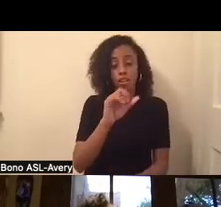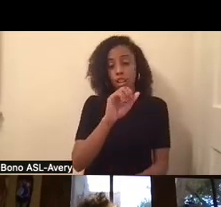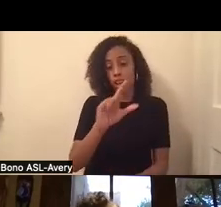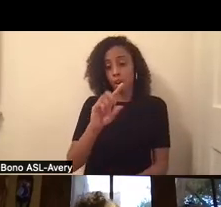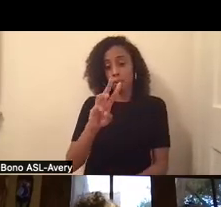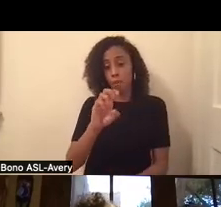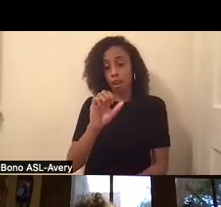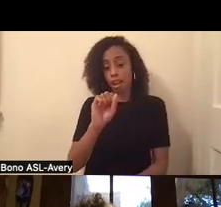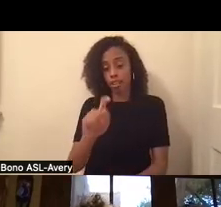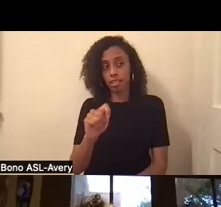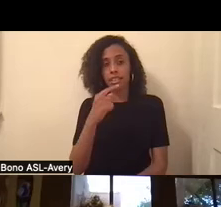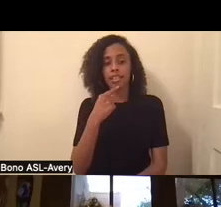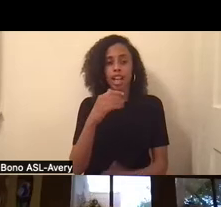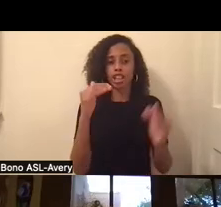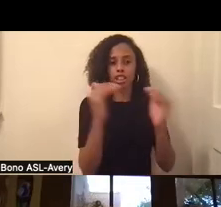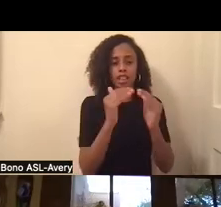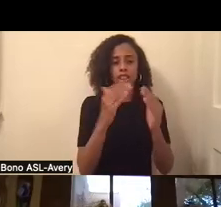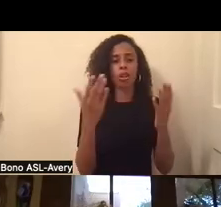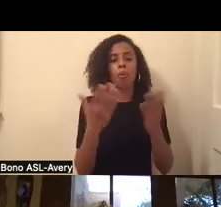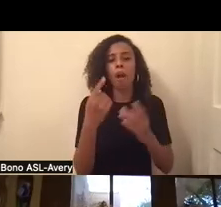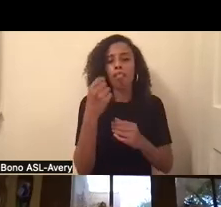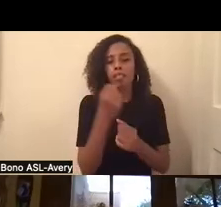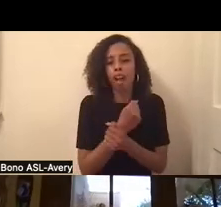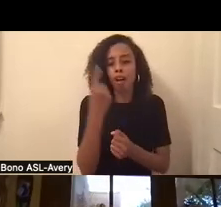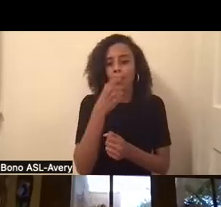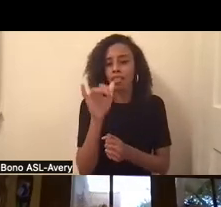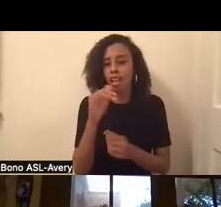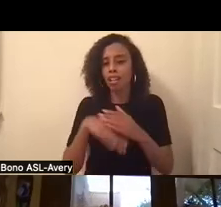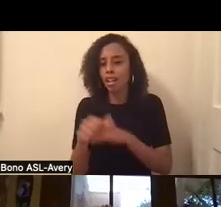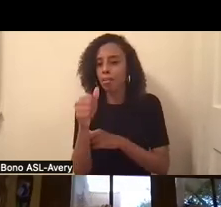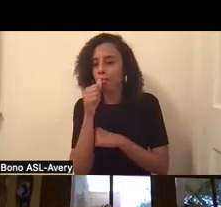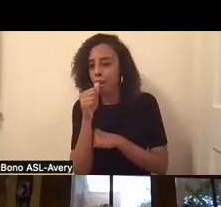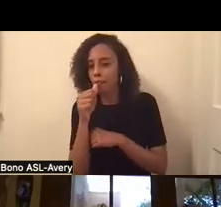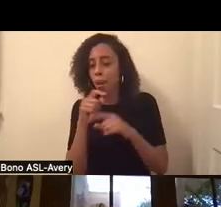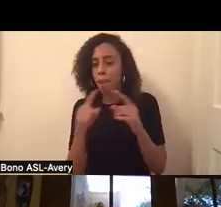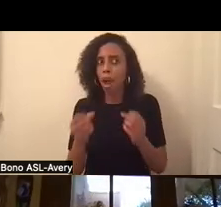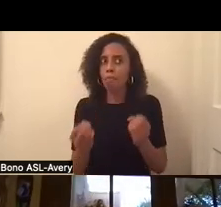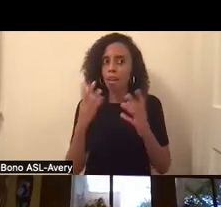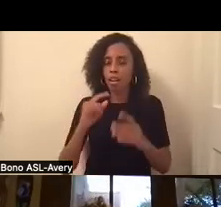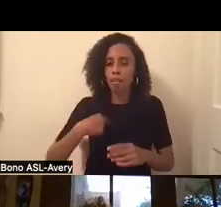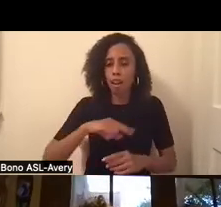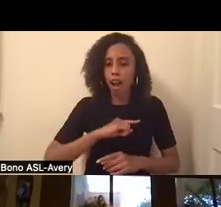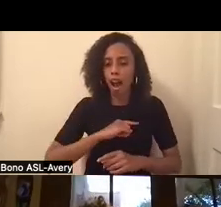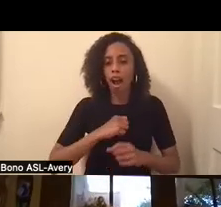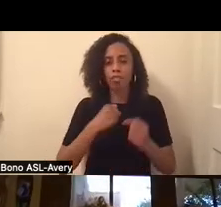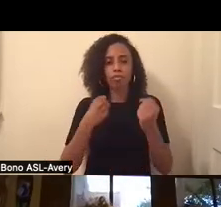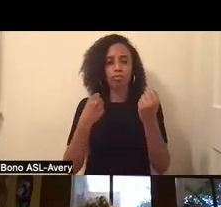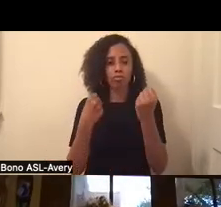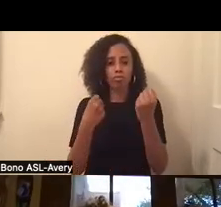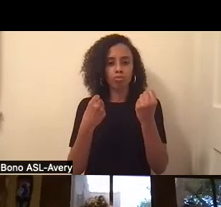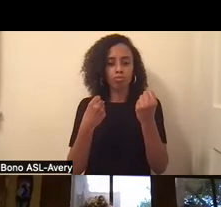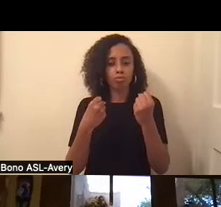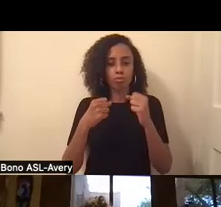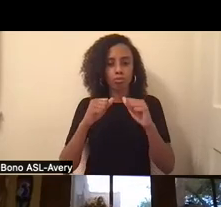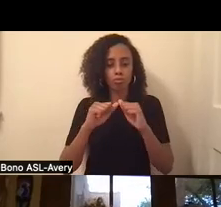like in private. And I think that for many of us who are social justice folks, who are engaged in the movement to transform